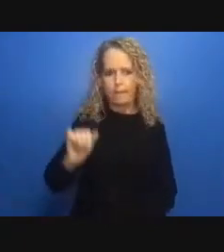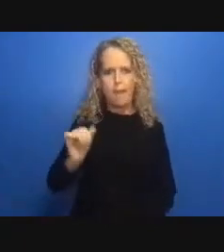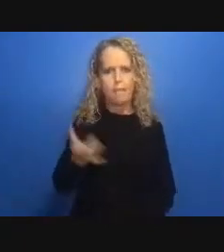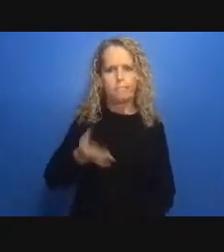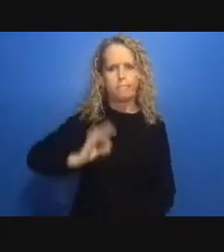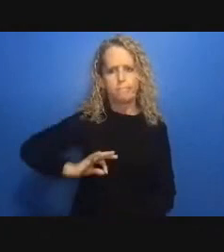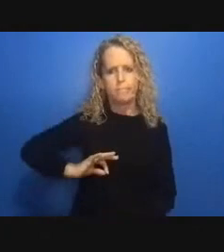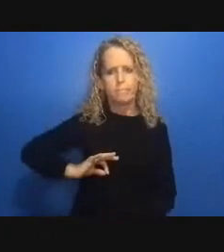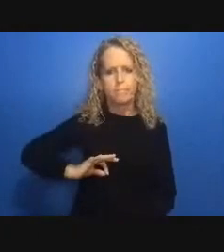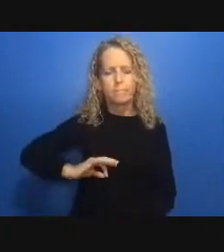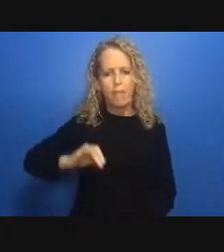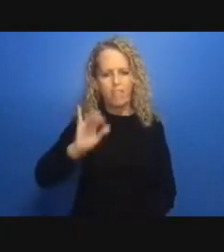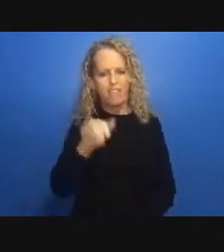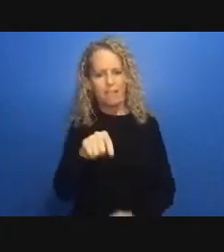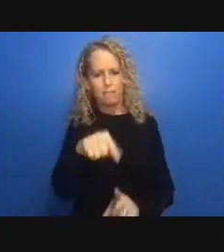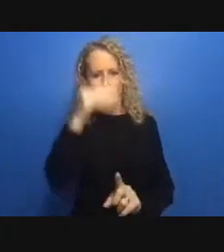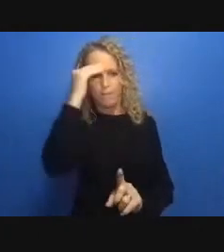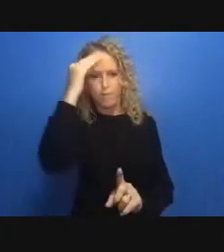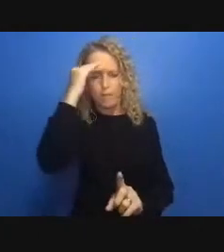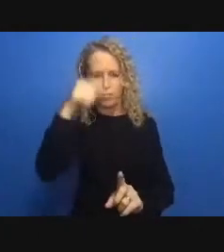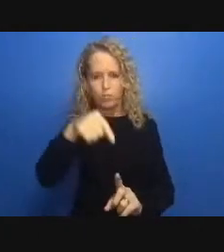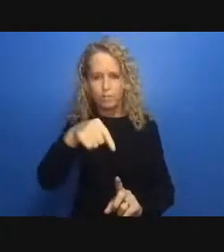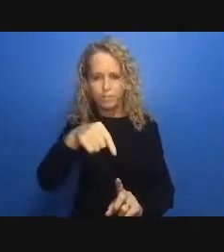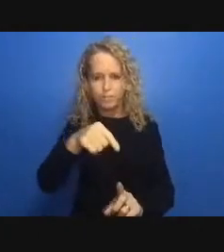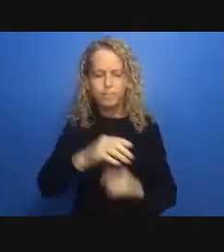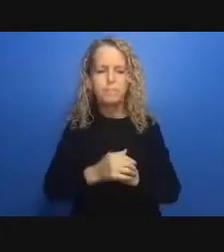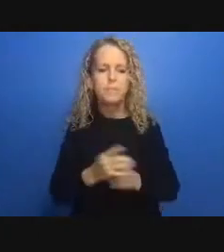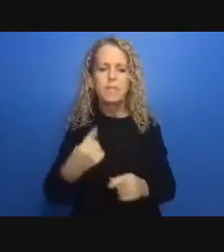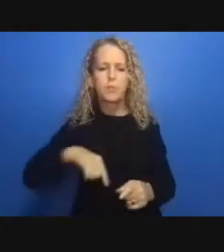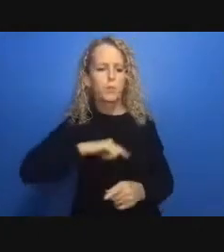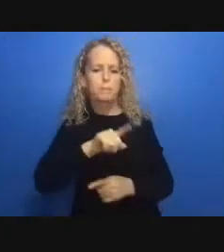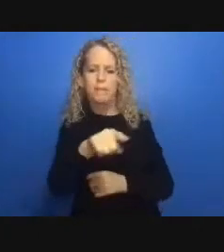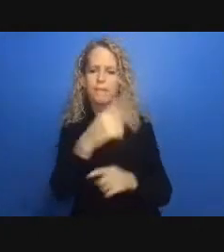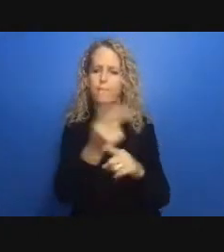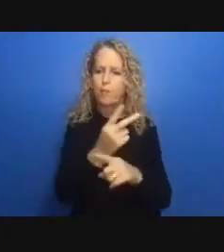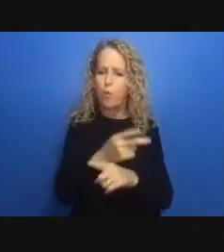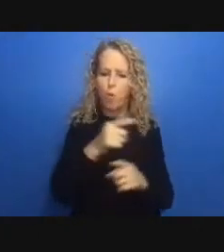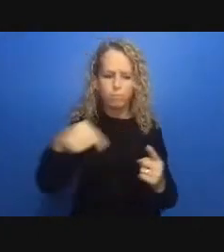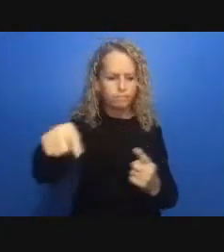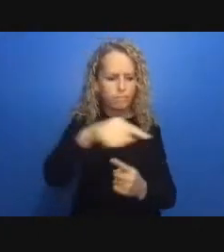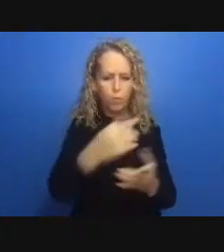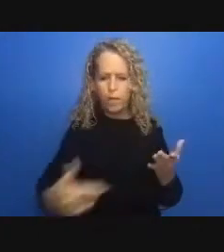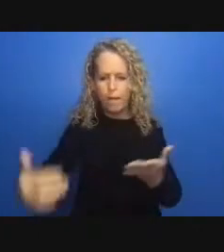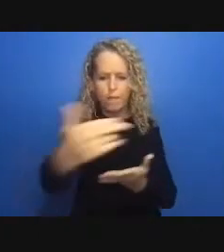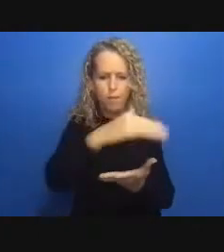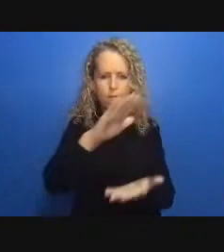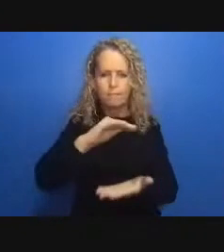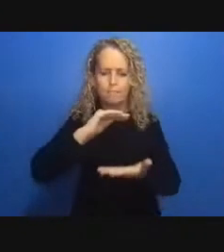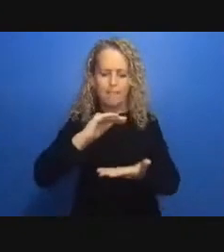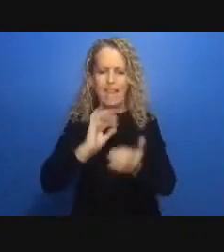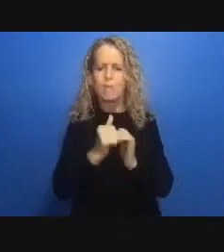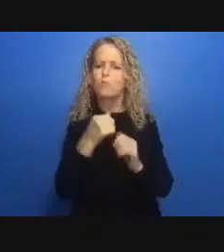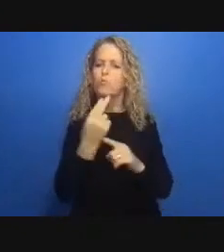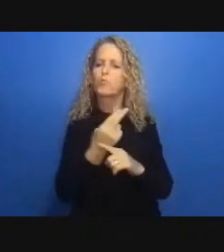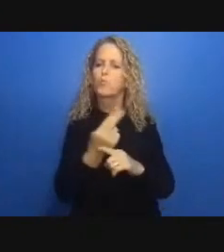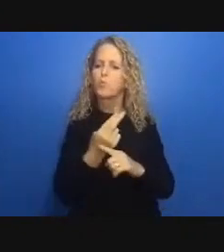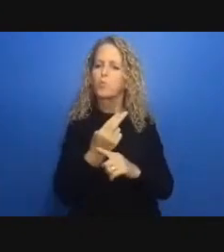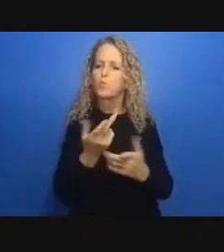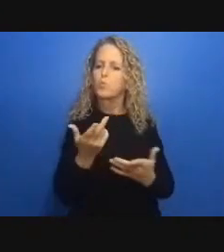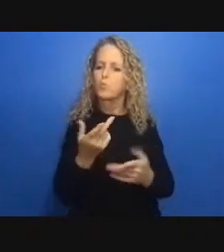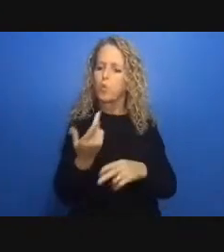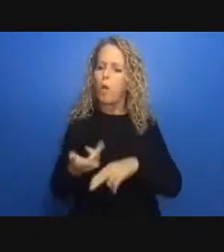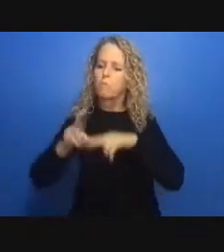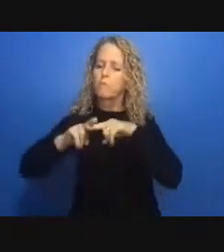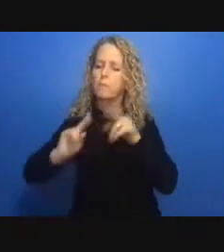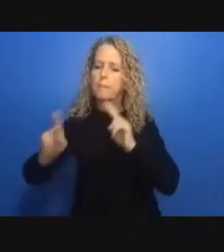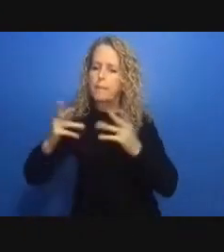figure out the mechanics of how we exploit that as a source of wealth and as a tool to improve the life and livelihood of